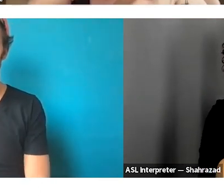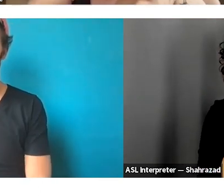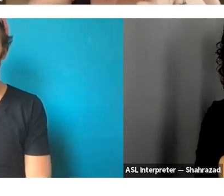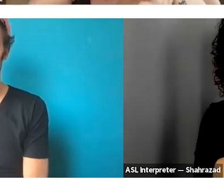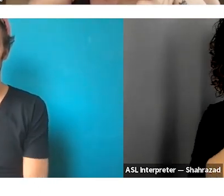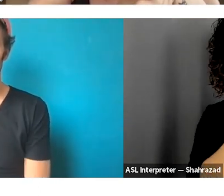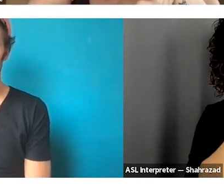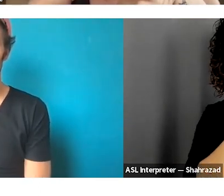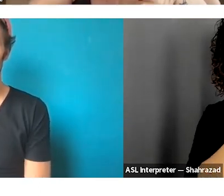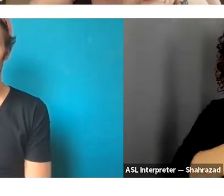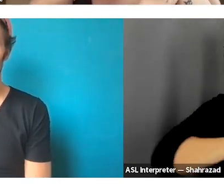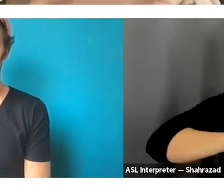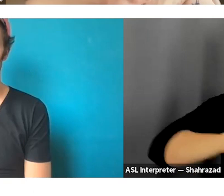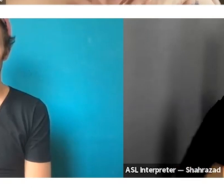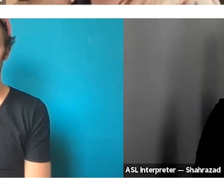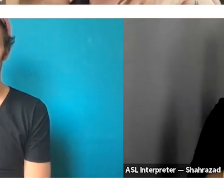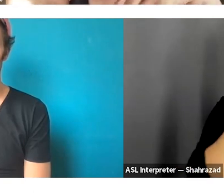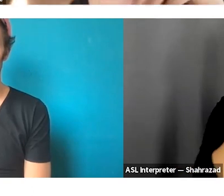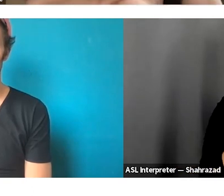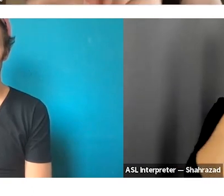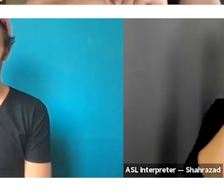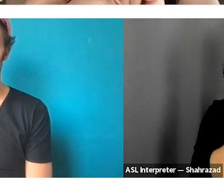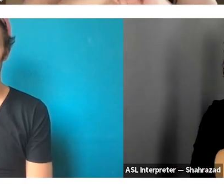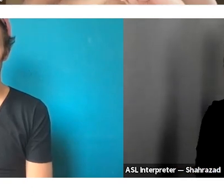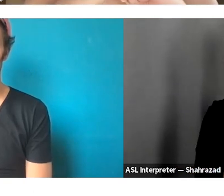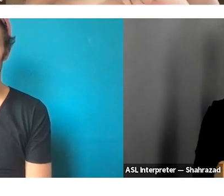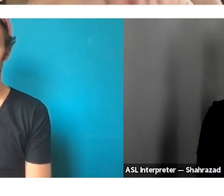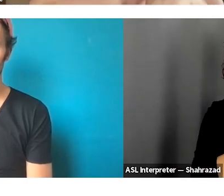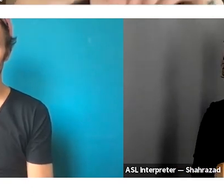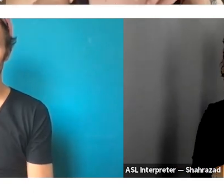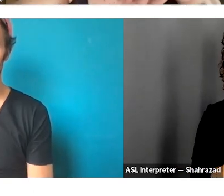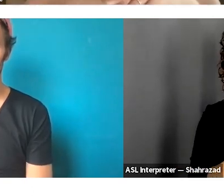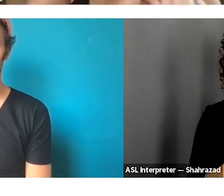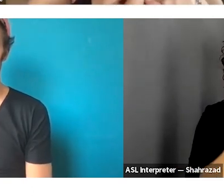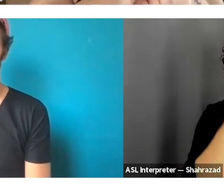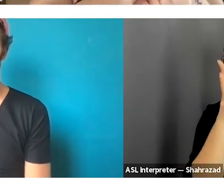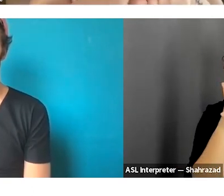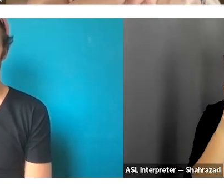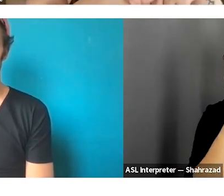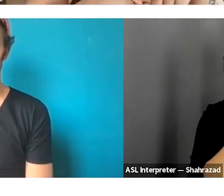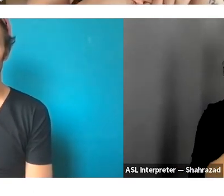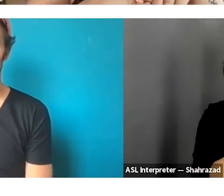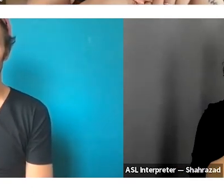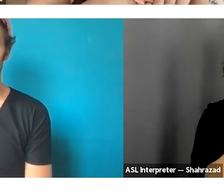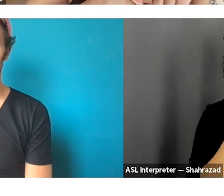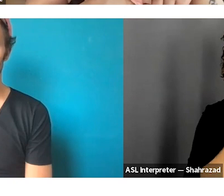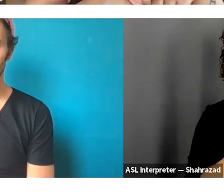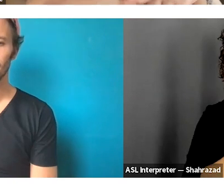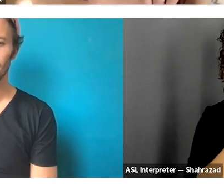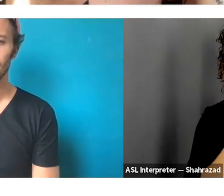because the flower industry is so toxic, right? Like, you know, creating these flowers of many different colors that are